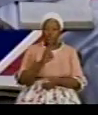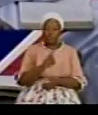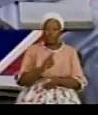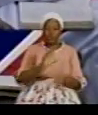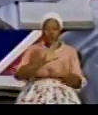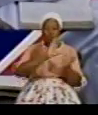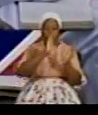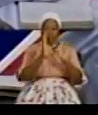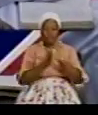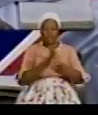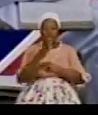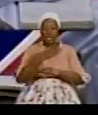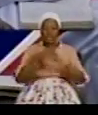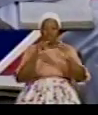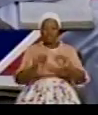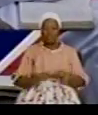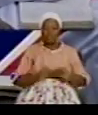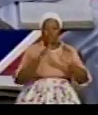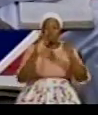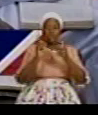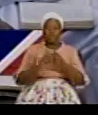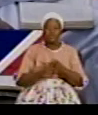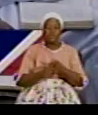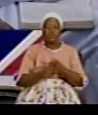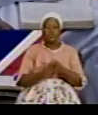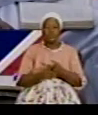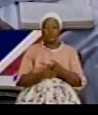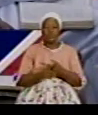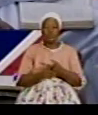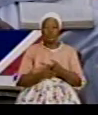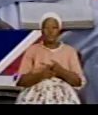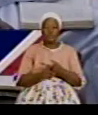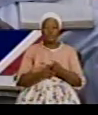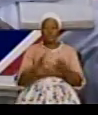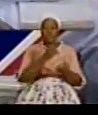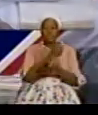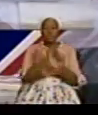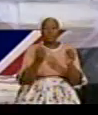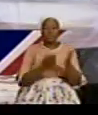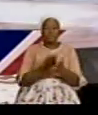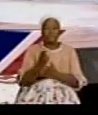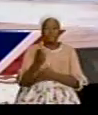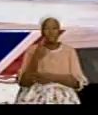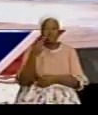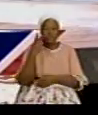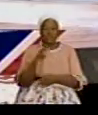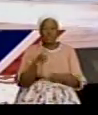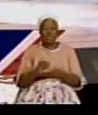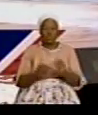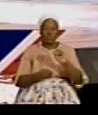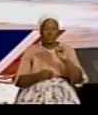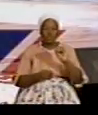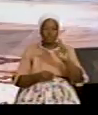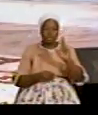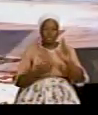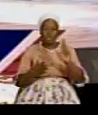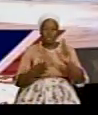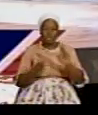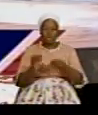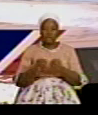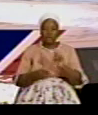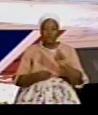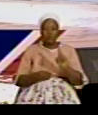to redemptive truth. We're looking at three things here. Number one, the conversion